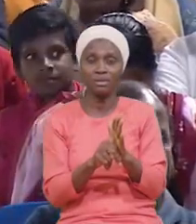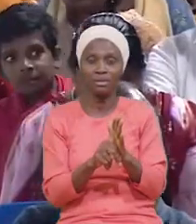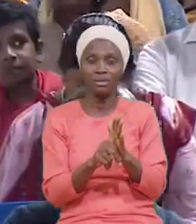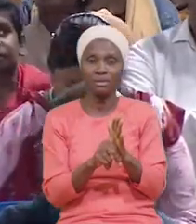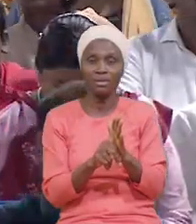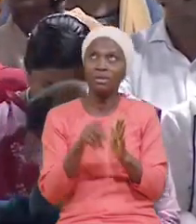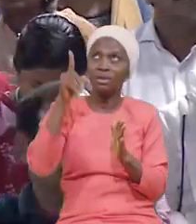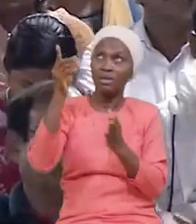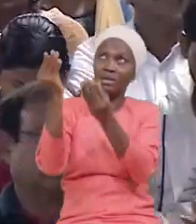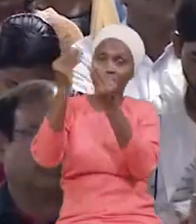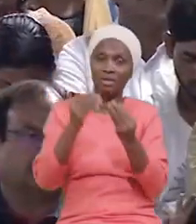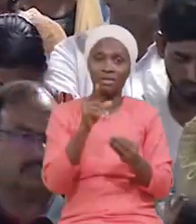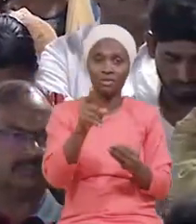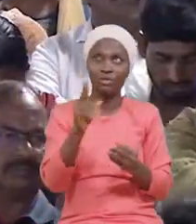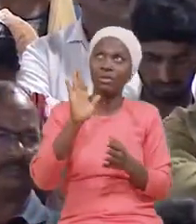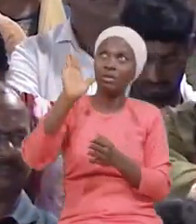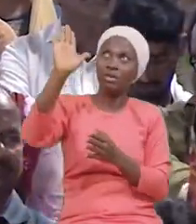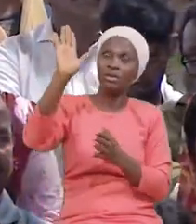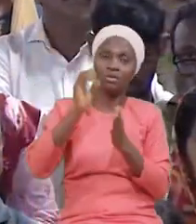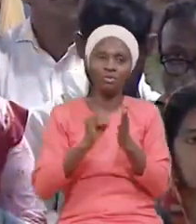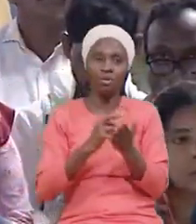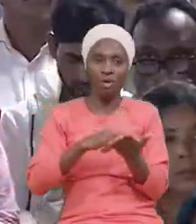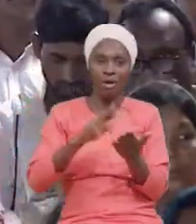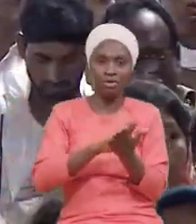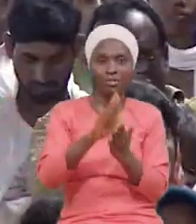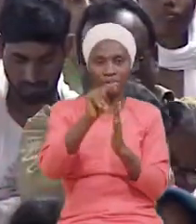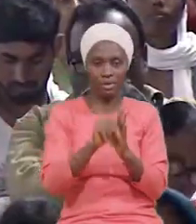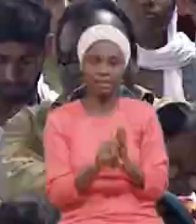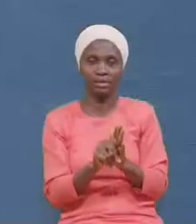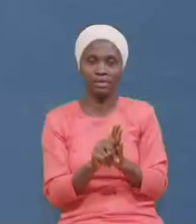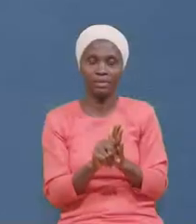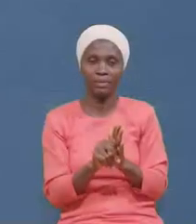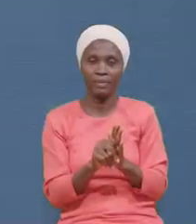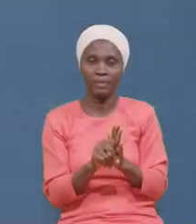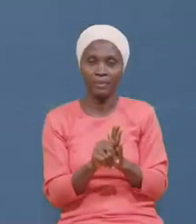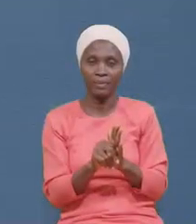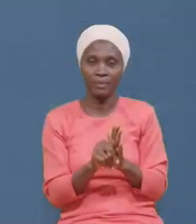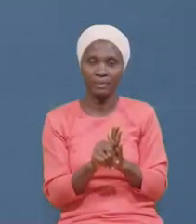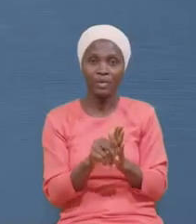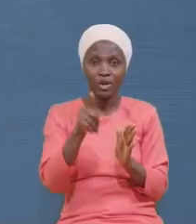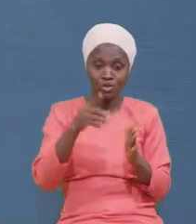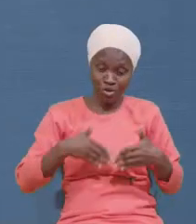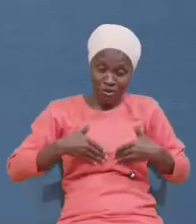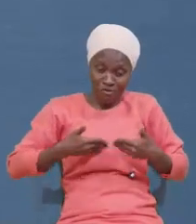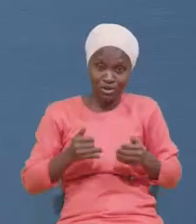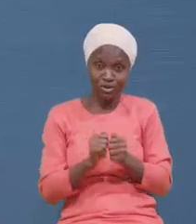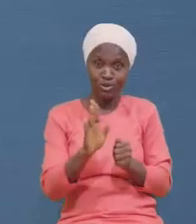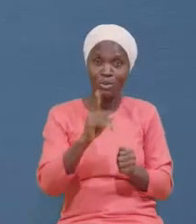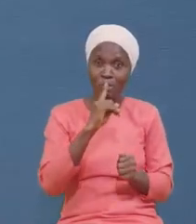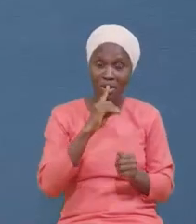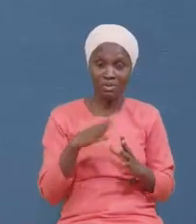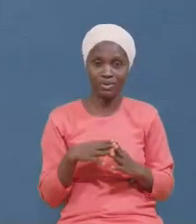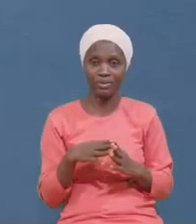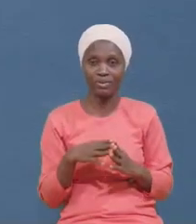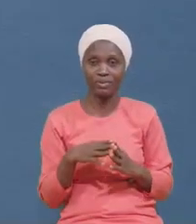vestaru he gives you his righteousness ayana meeku tana neetini anugrahistaru you confess with your mouth mee nodito dani